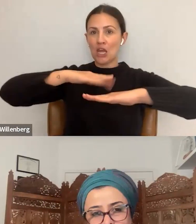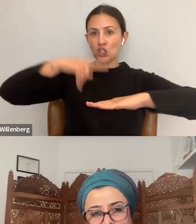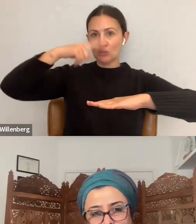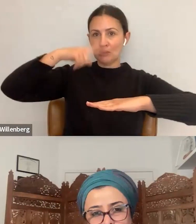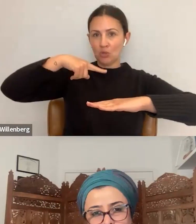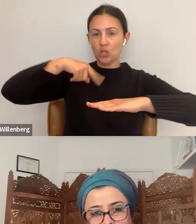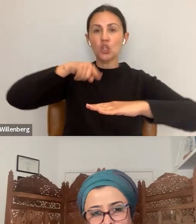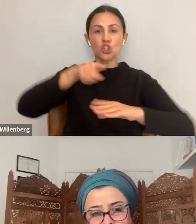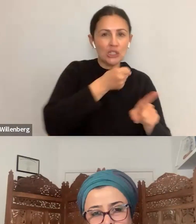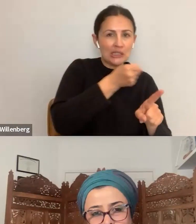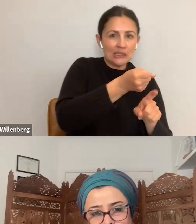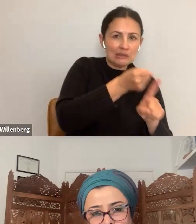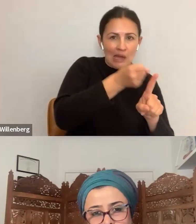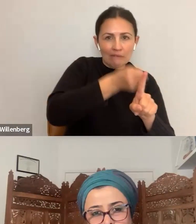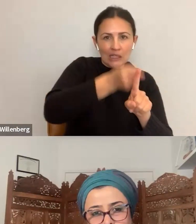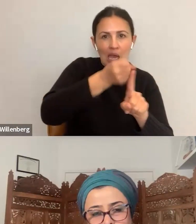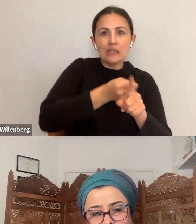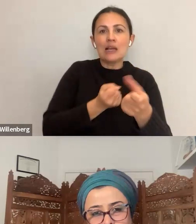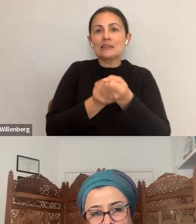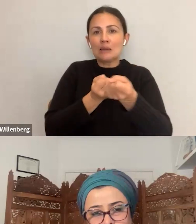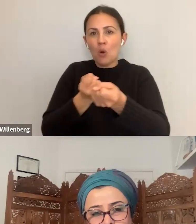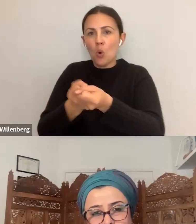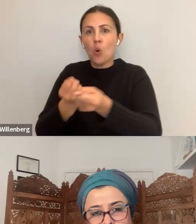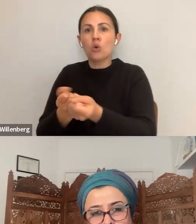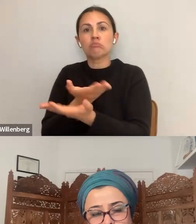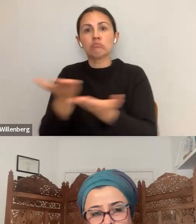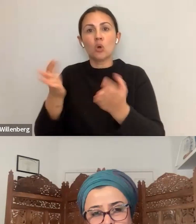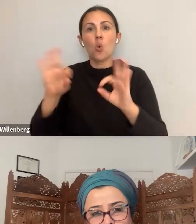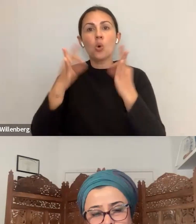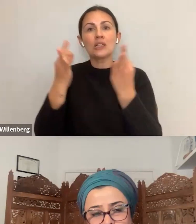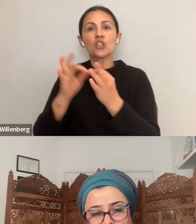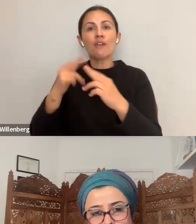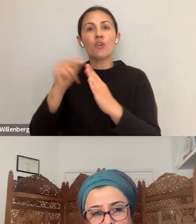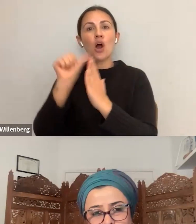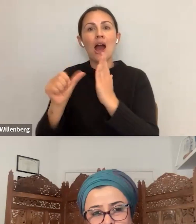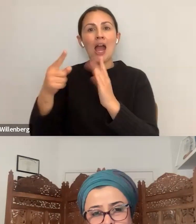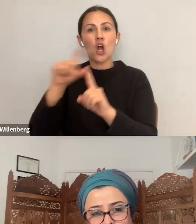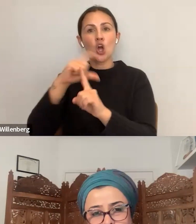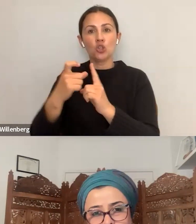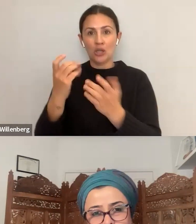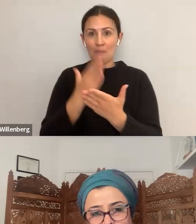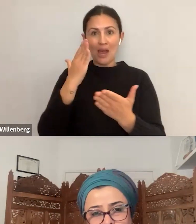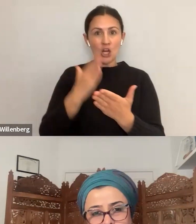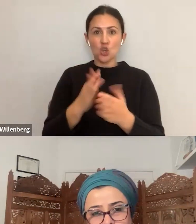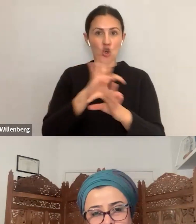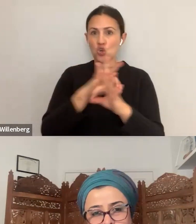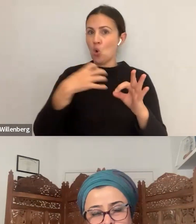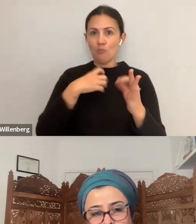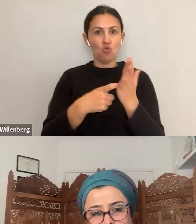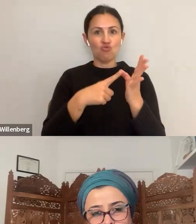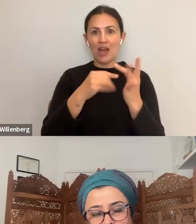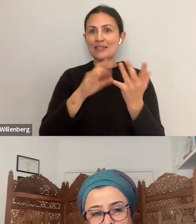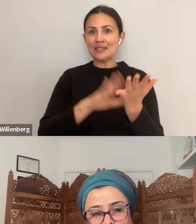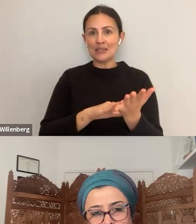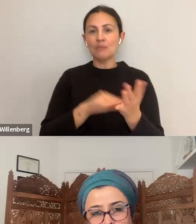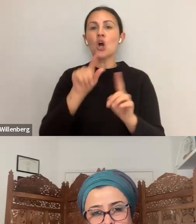supporting organisations in the arts and cultural sector to develop practices of cultural safety and racial literacy. And we've been really fortunate